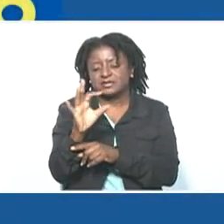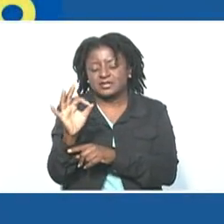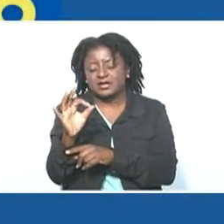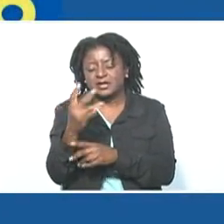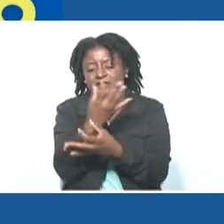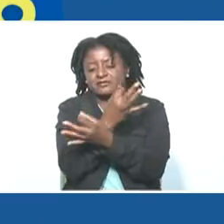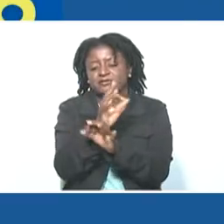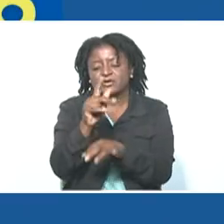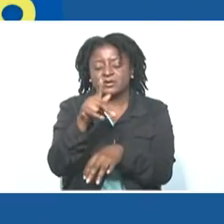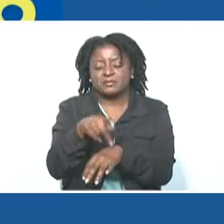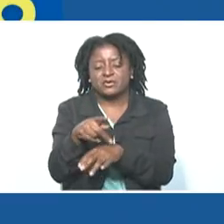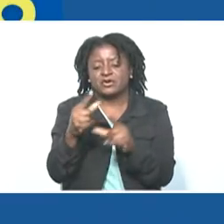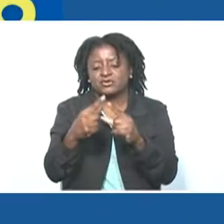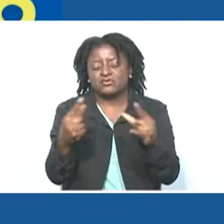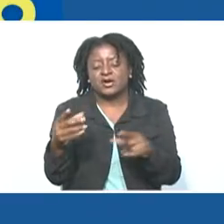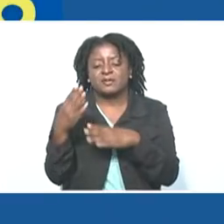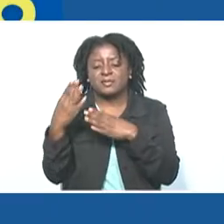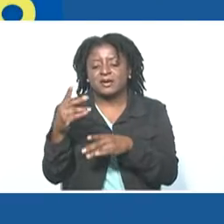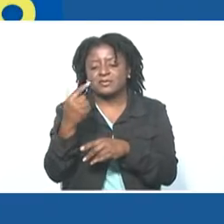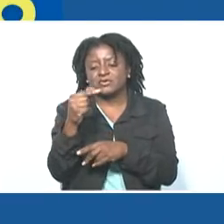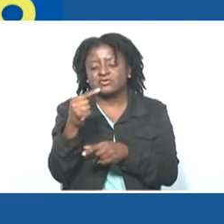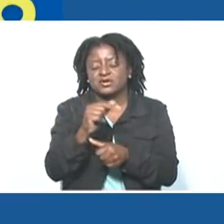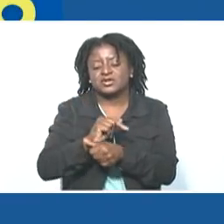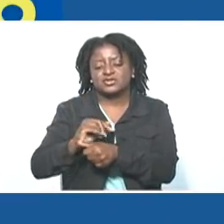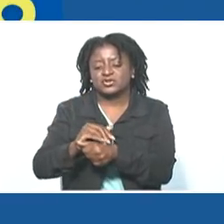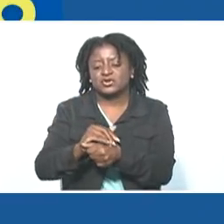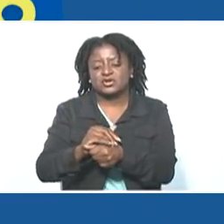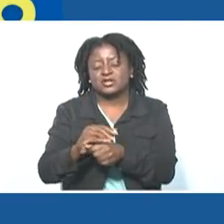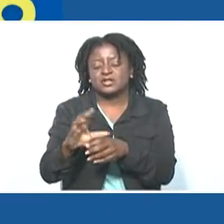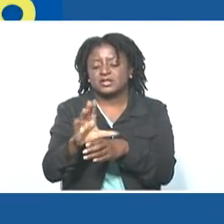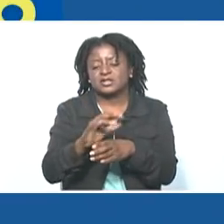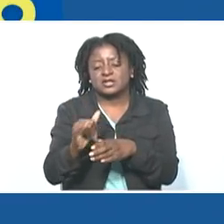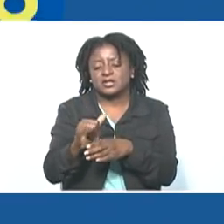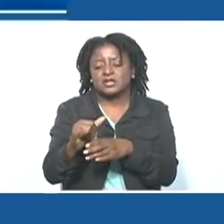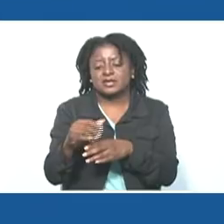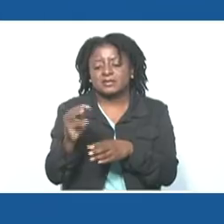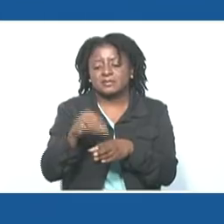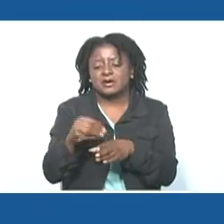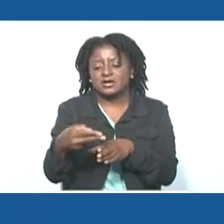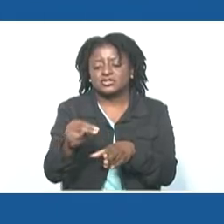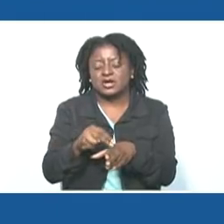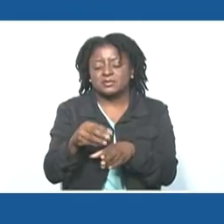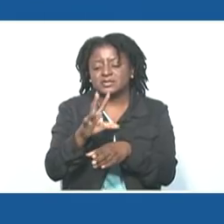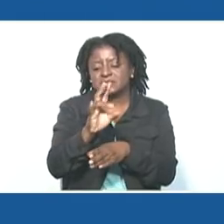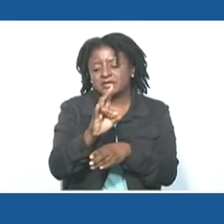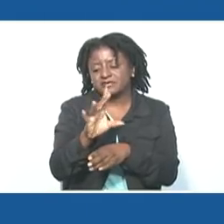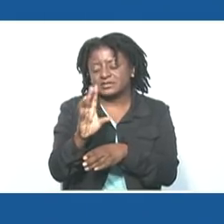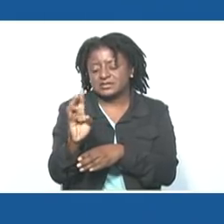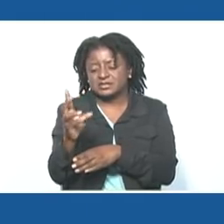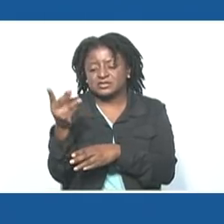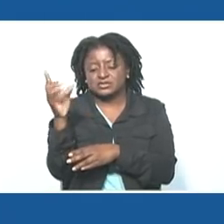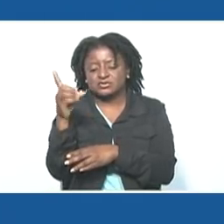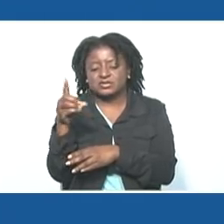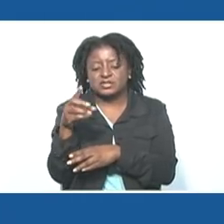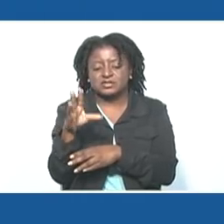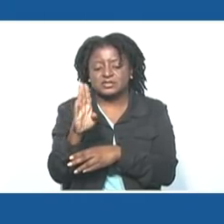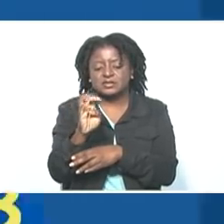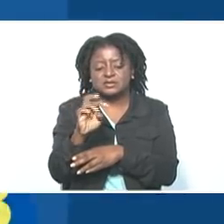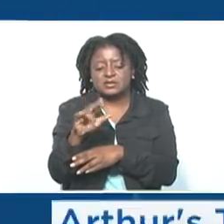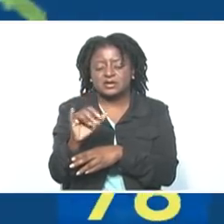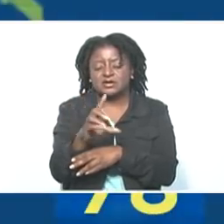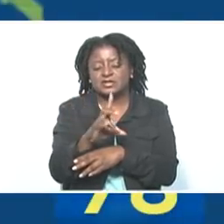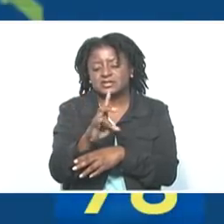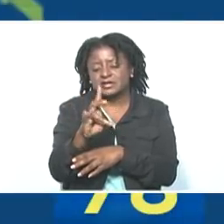in Freeport, Grand Bahama, Green Toll Key, and Abaco. Marsh Harbor at 76 degrees in the Berry Islands, 78 also